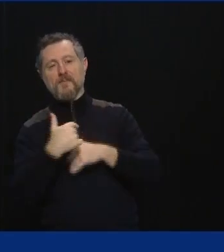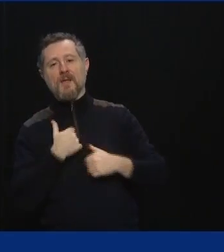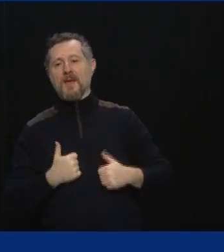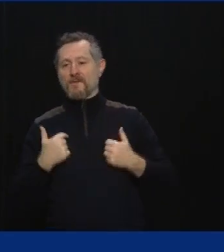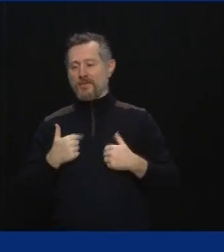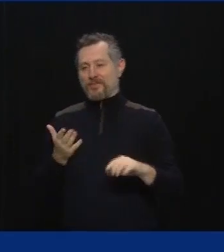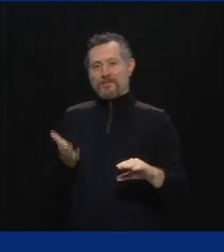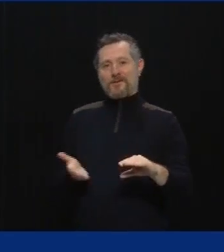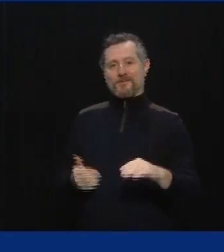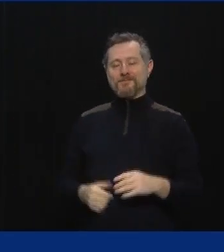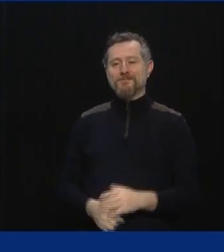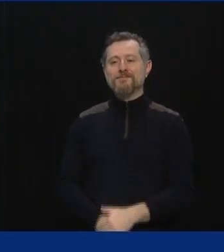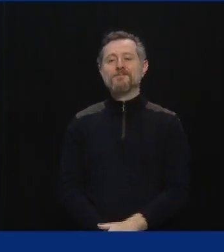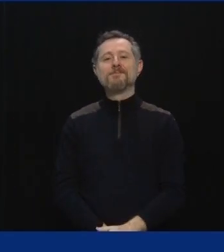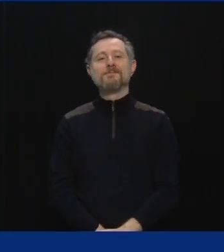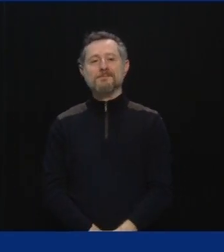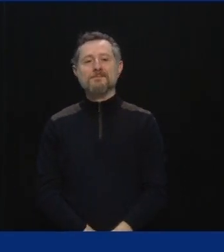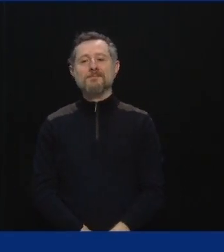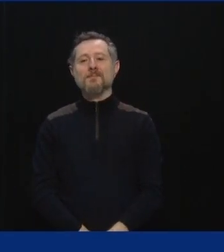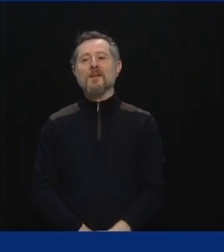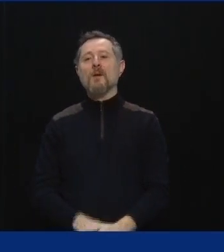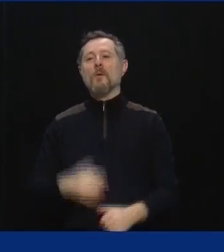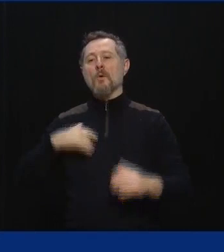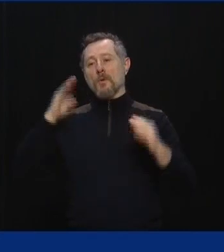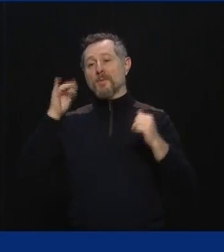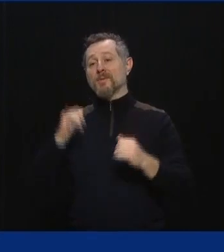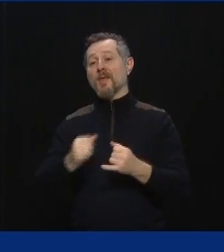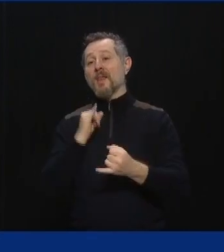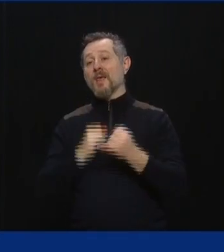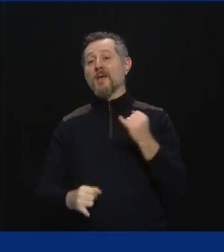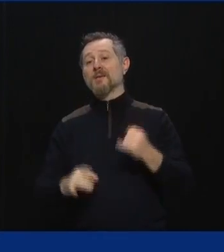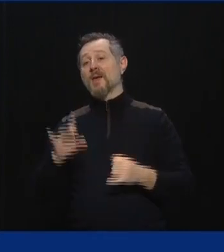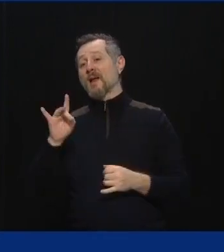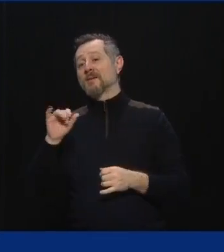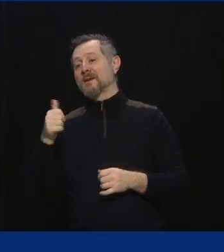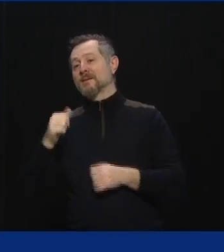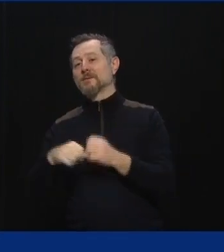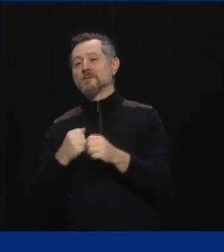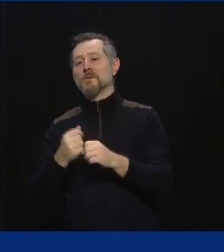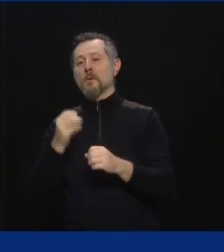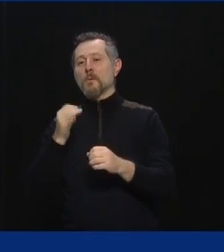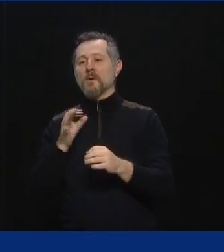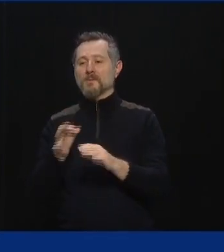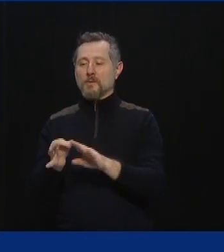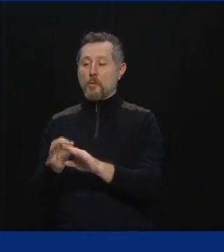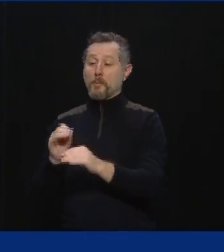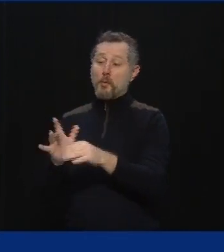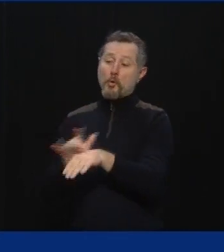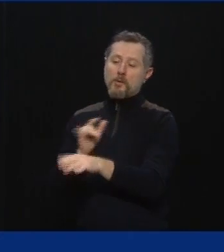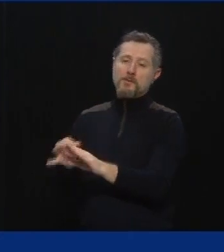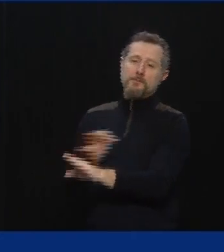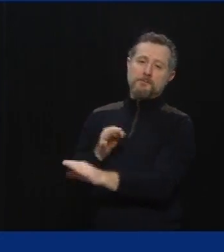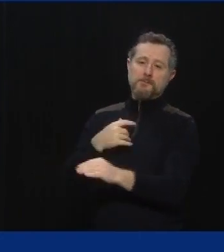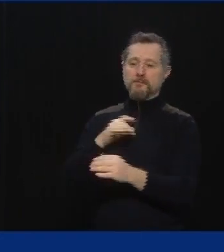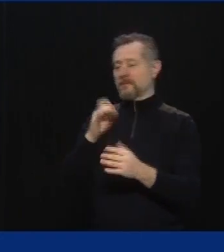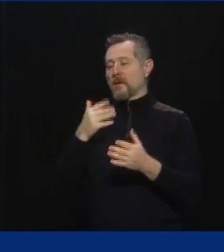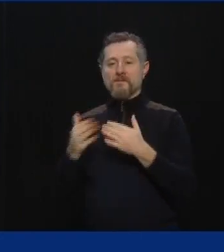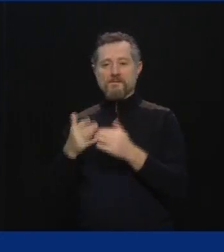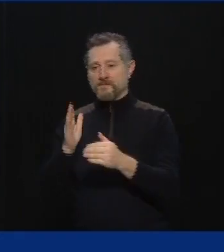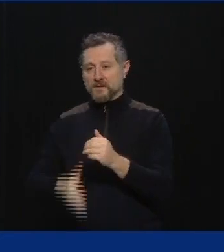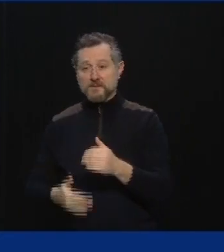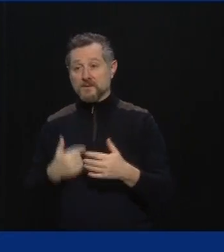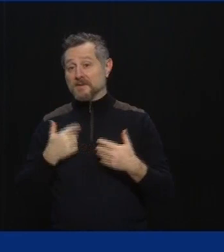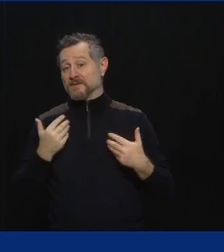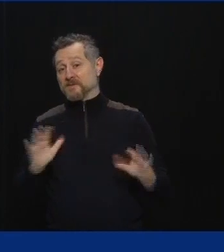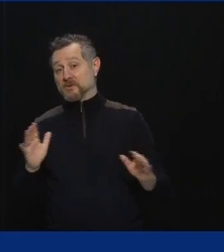So maybe we can talk about those last few gates, go a little faster. But when it is done, it'll be an experience that